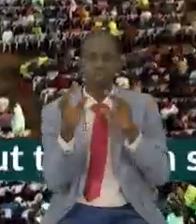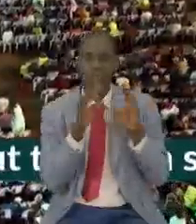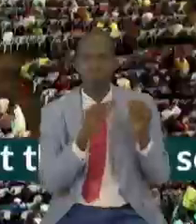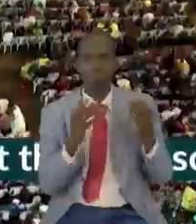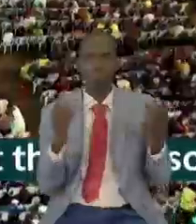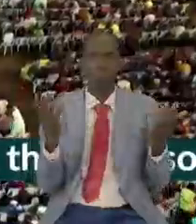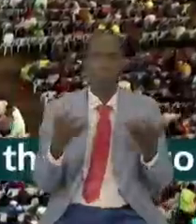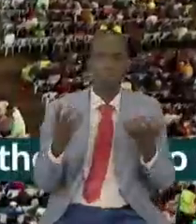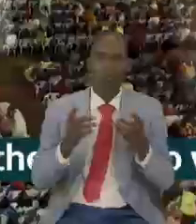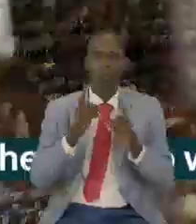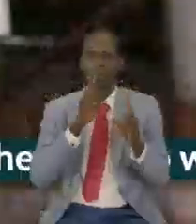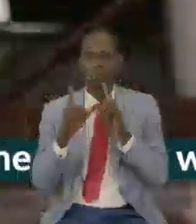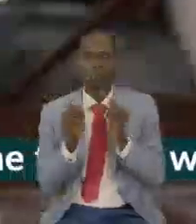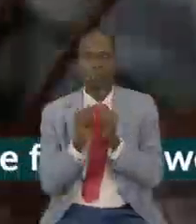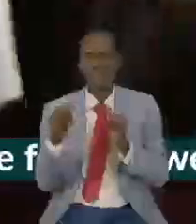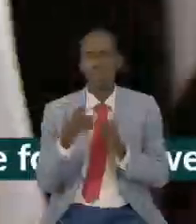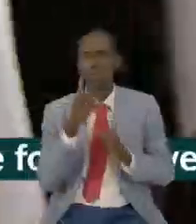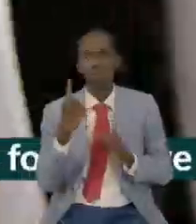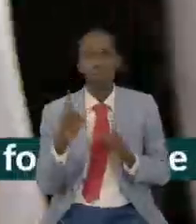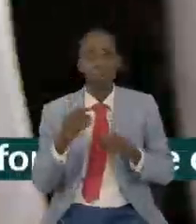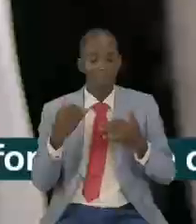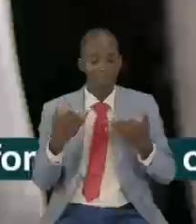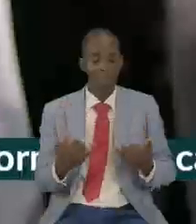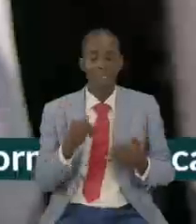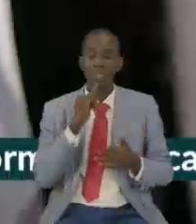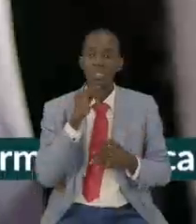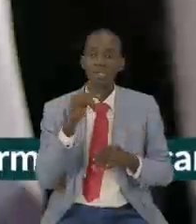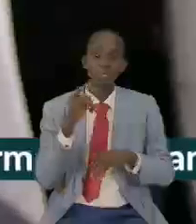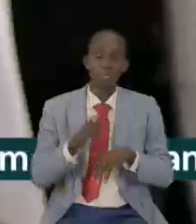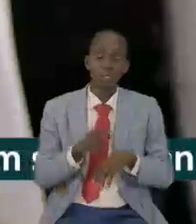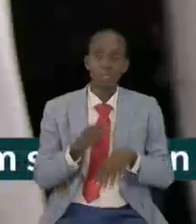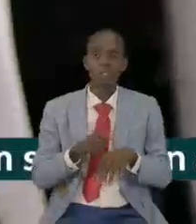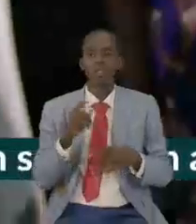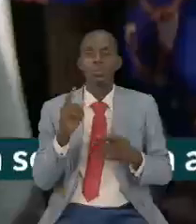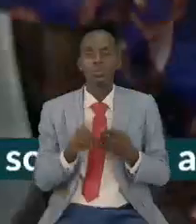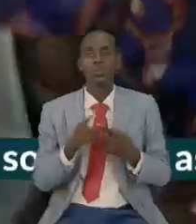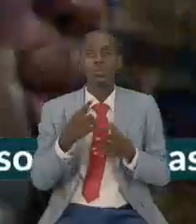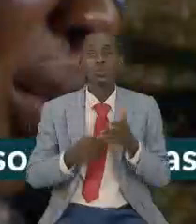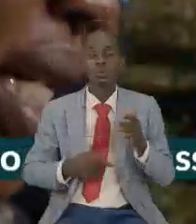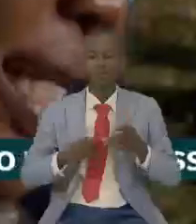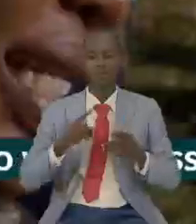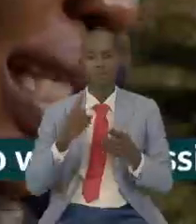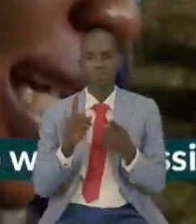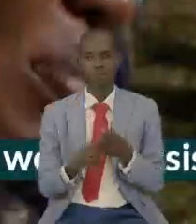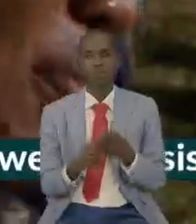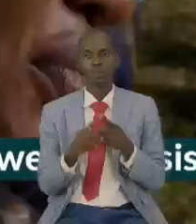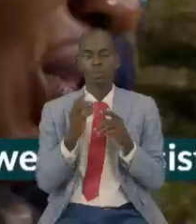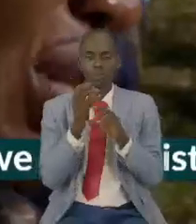risk, sacrificial to be here in Bori. Let's be fast. Fast.